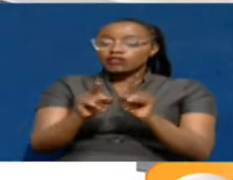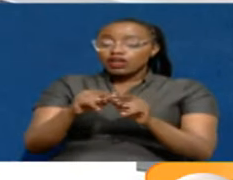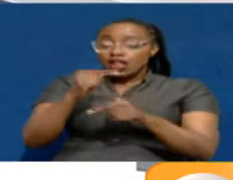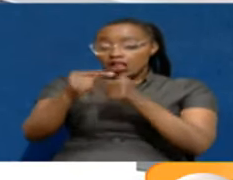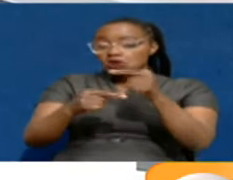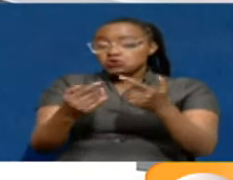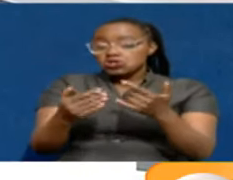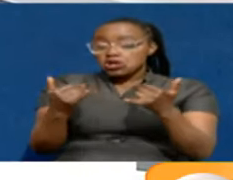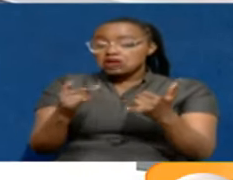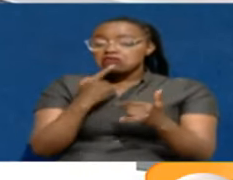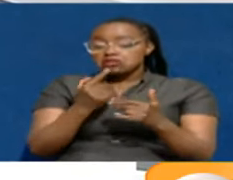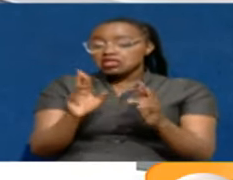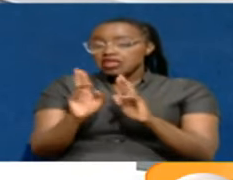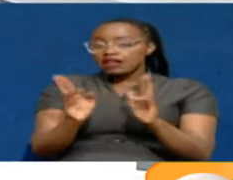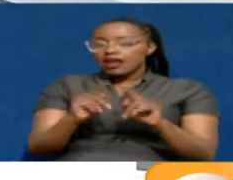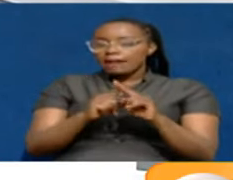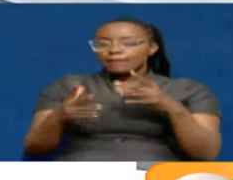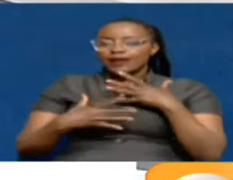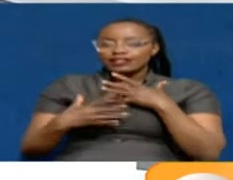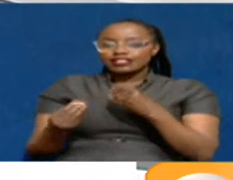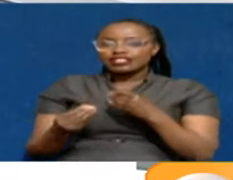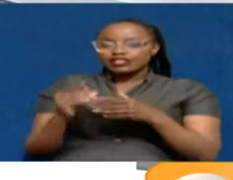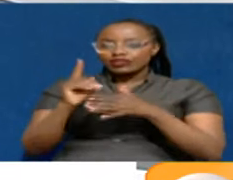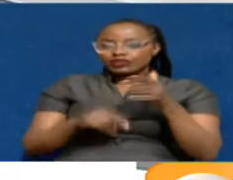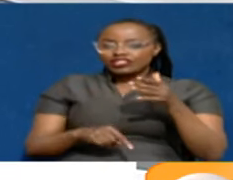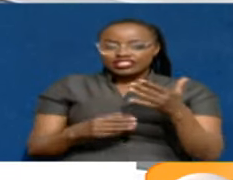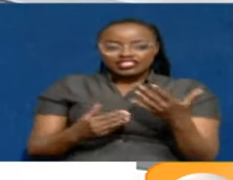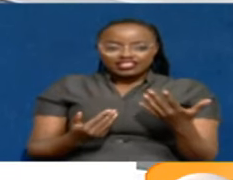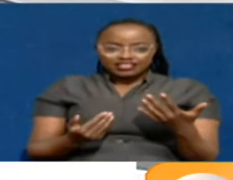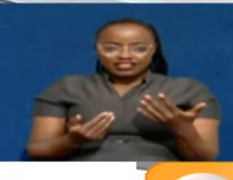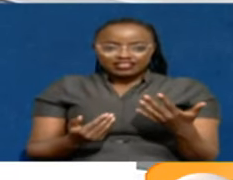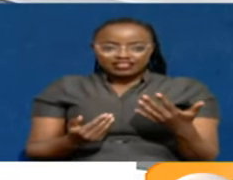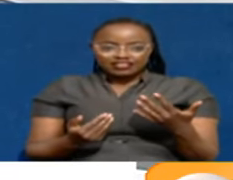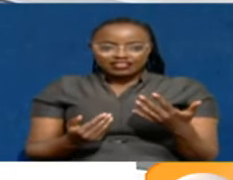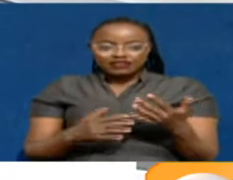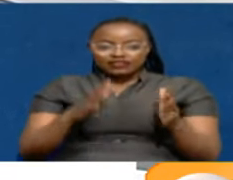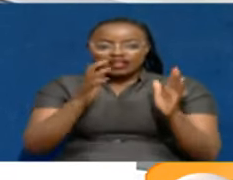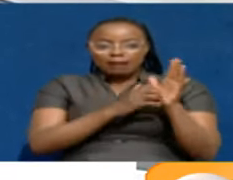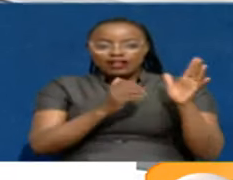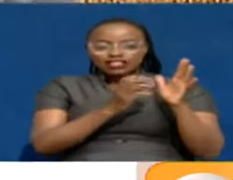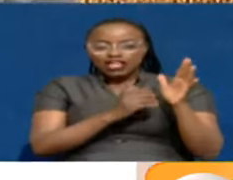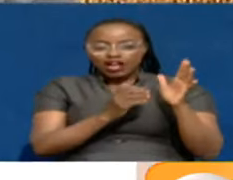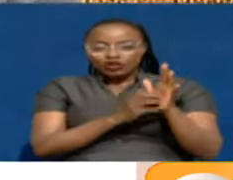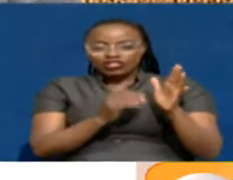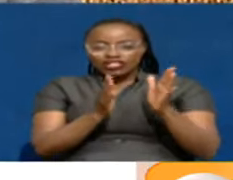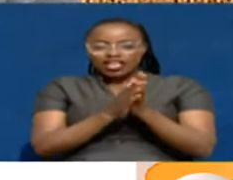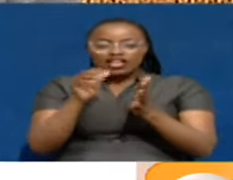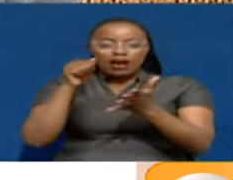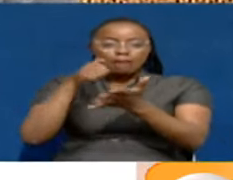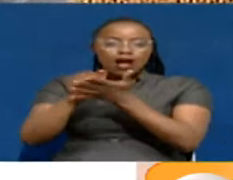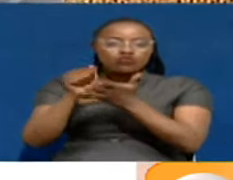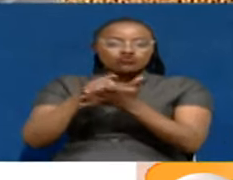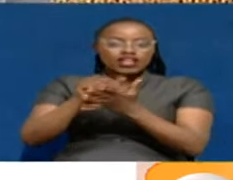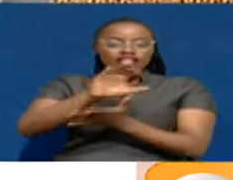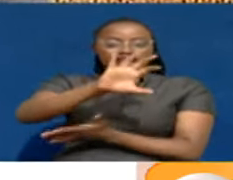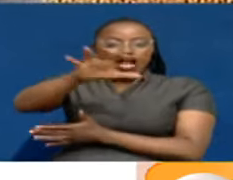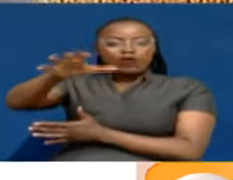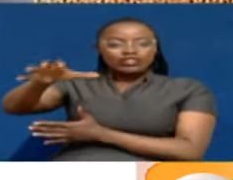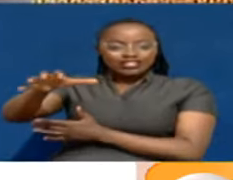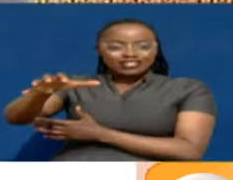on, but interestingly, it will be in Machakos and Makueni. There